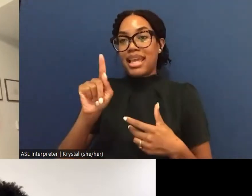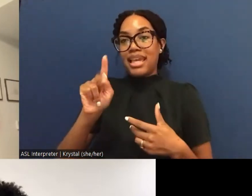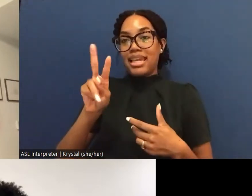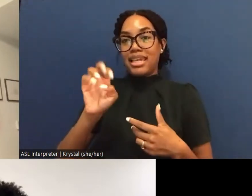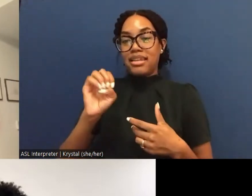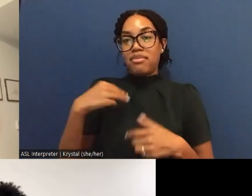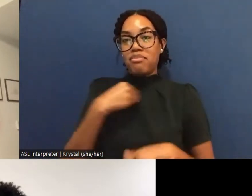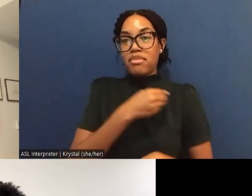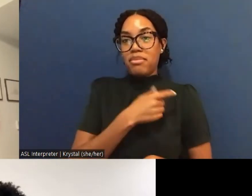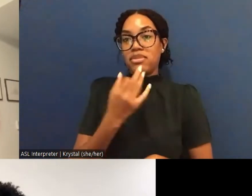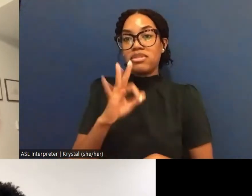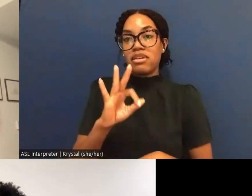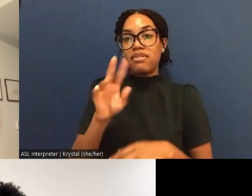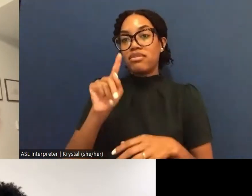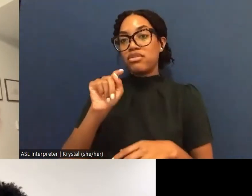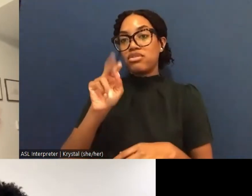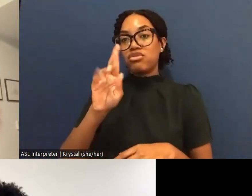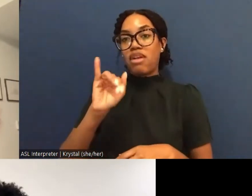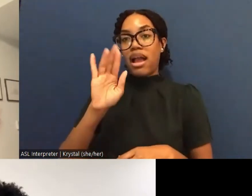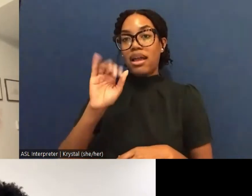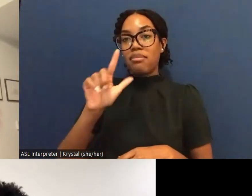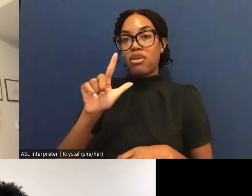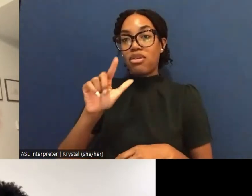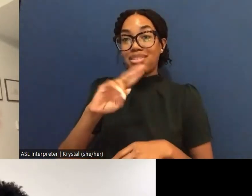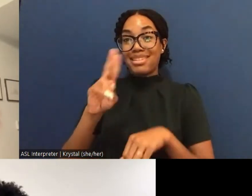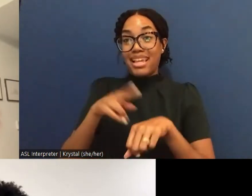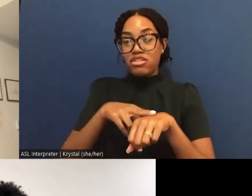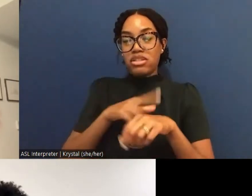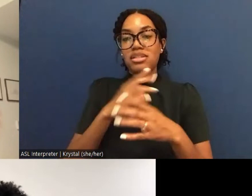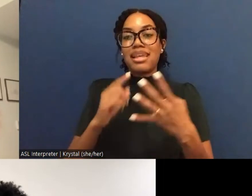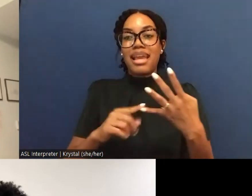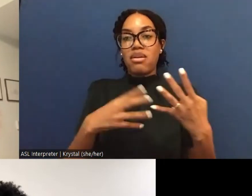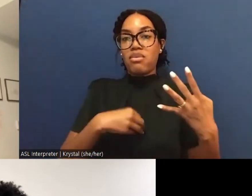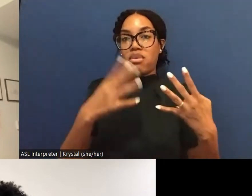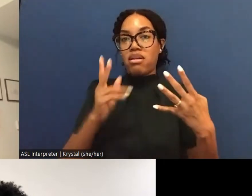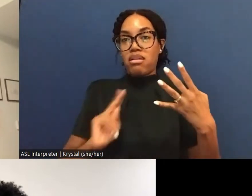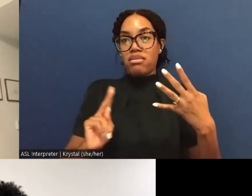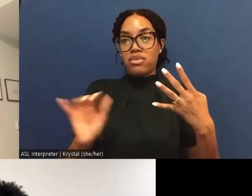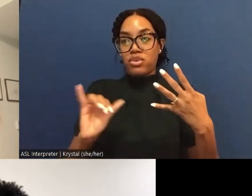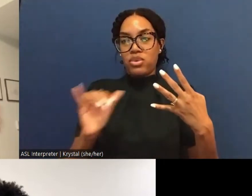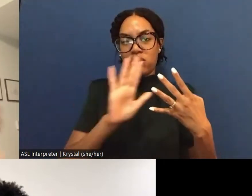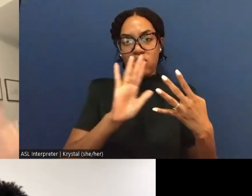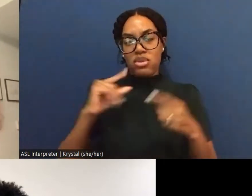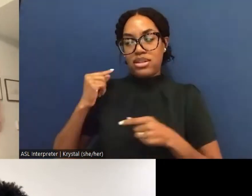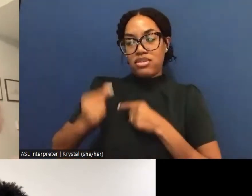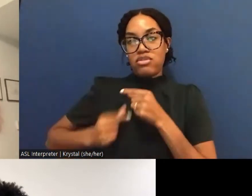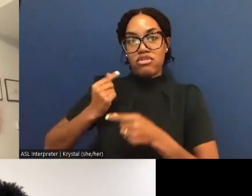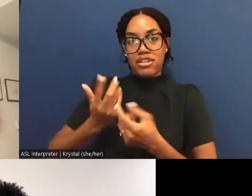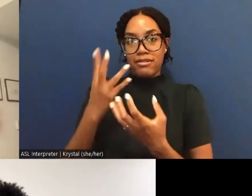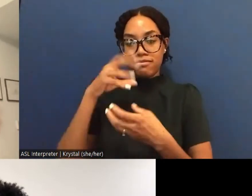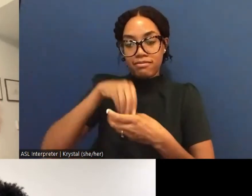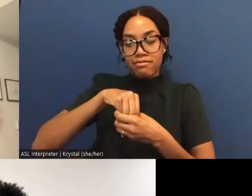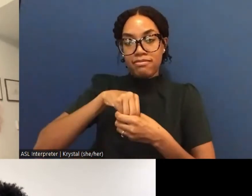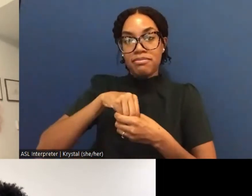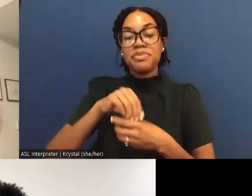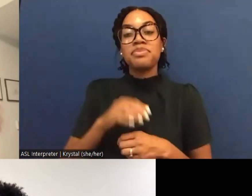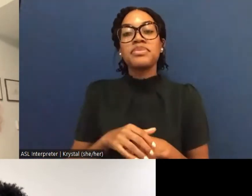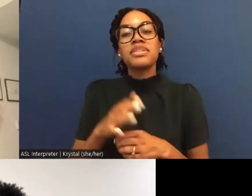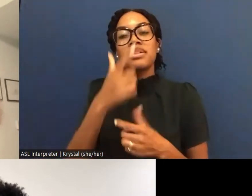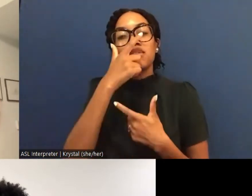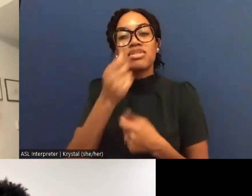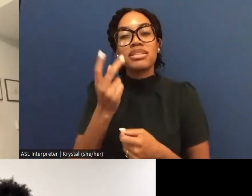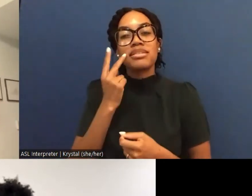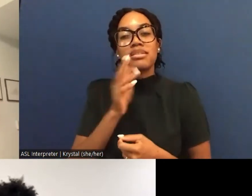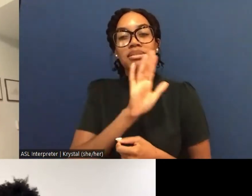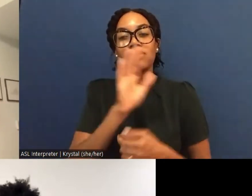white settlers. And so it's really incredible to see the insights and the stories from your family and the way that you weave those in. So could